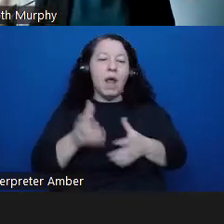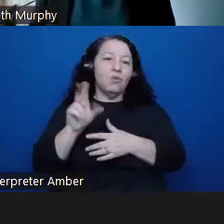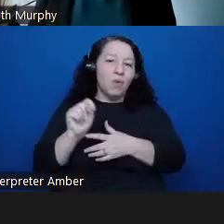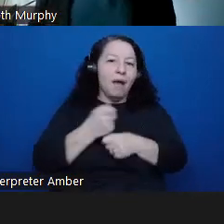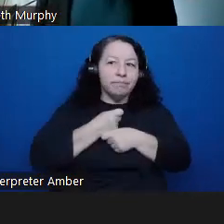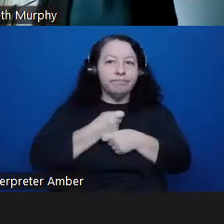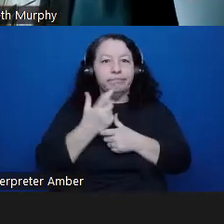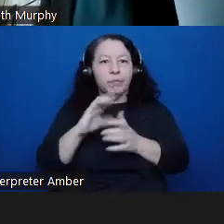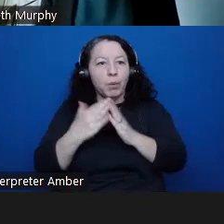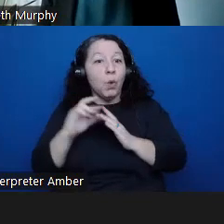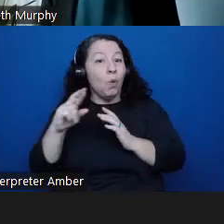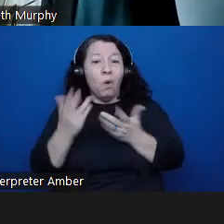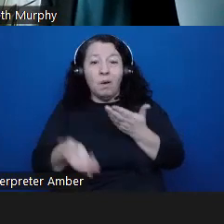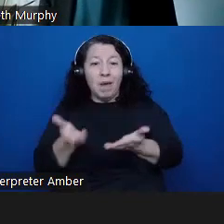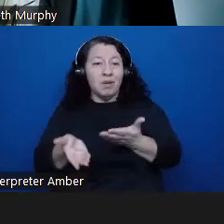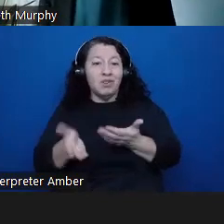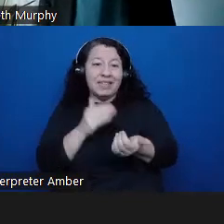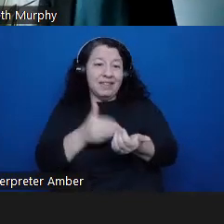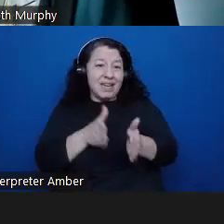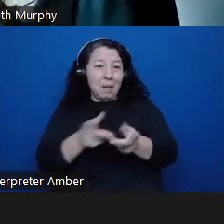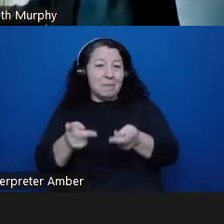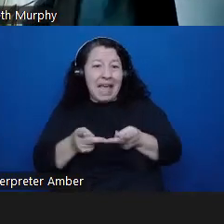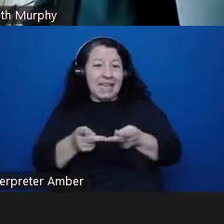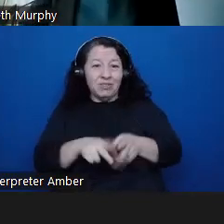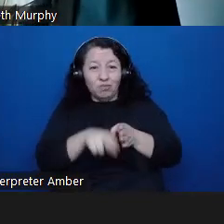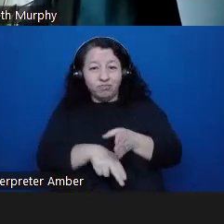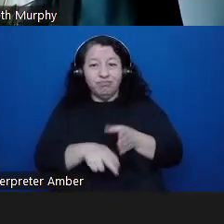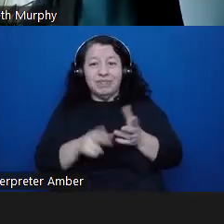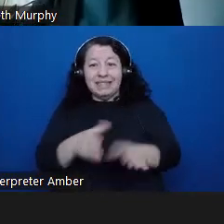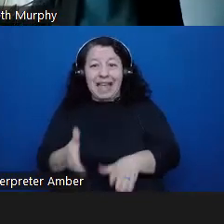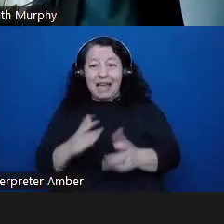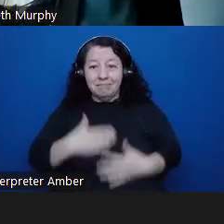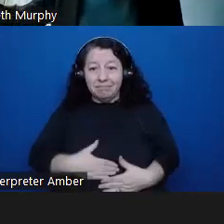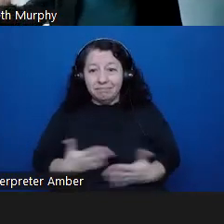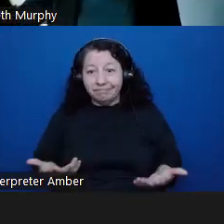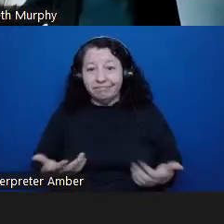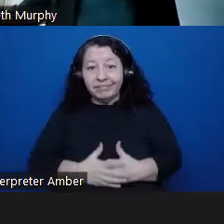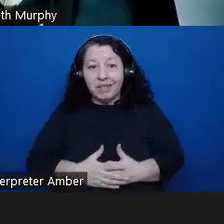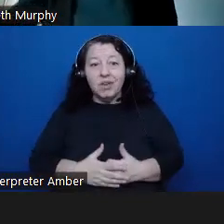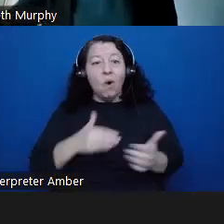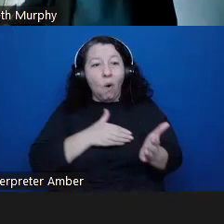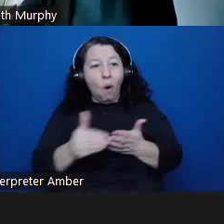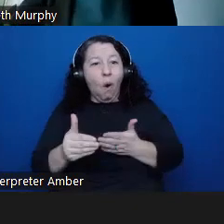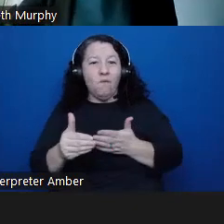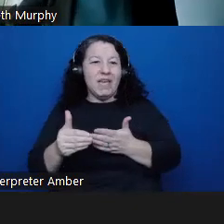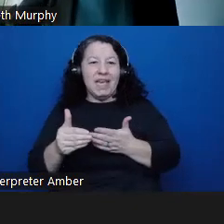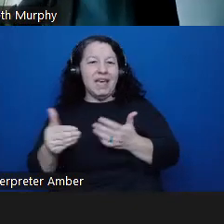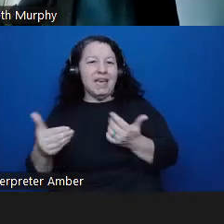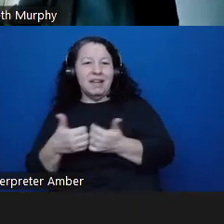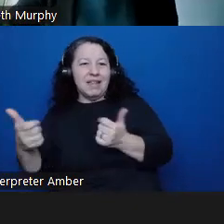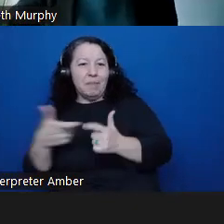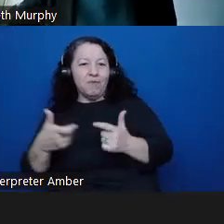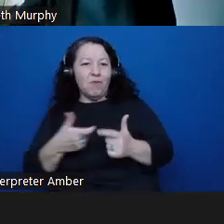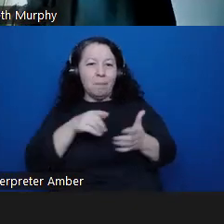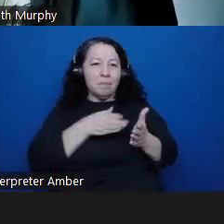have presented convenient places to inter the dead, often on the outskirts of town and often in proximity to